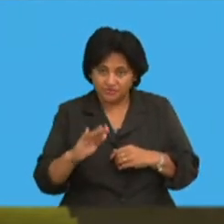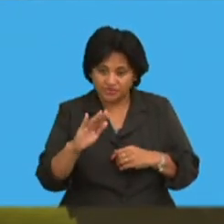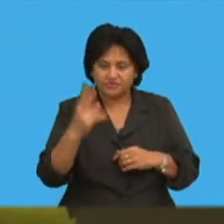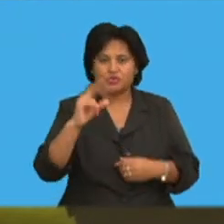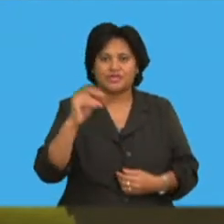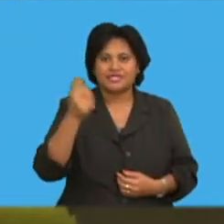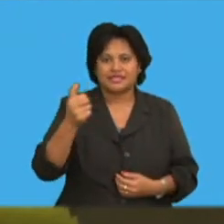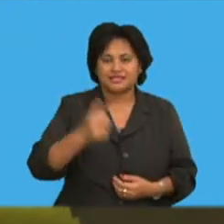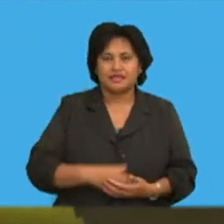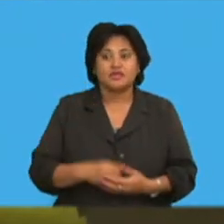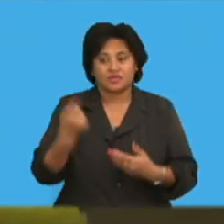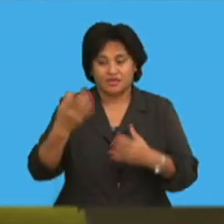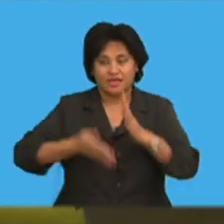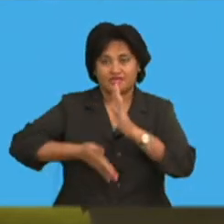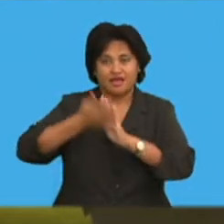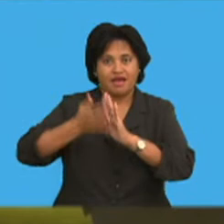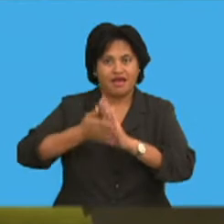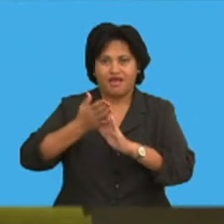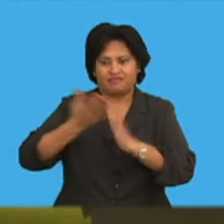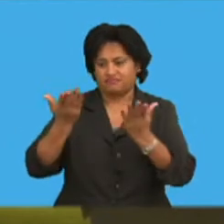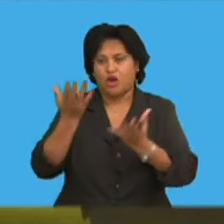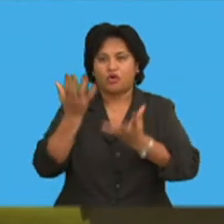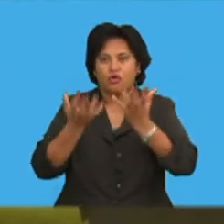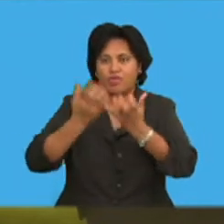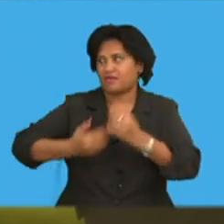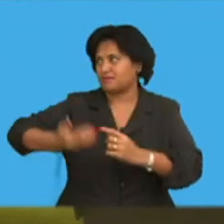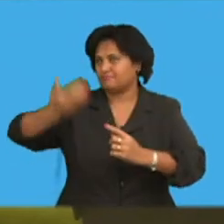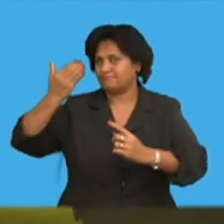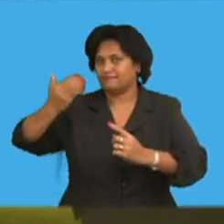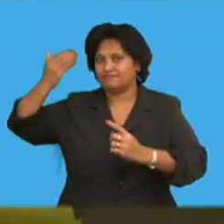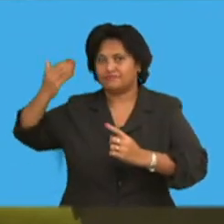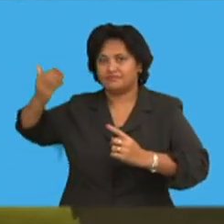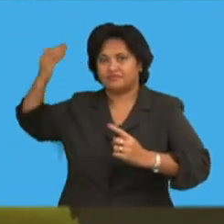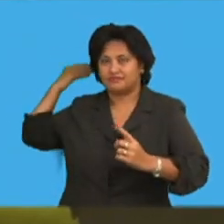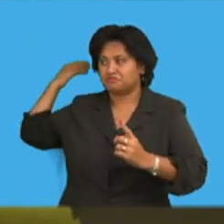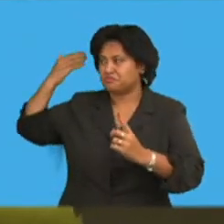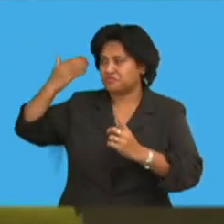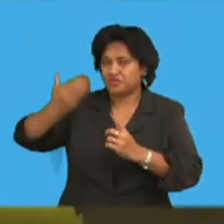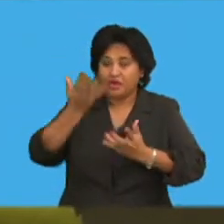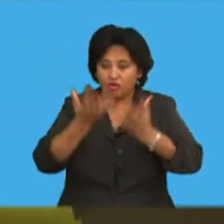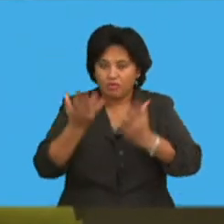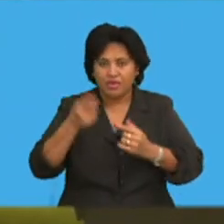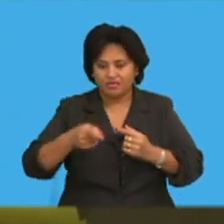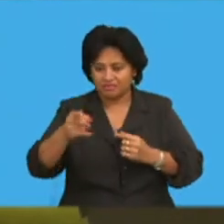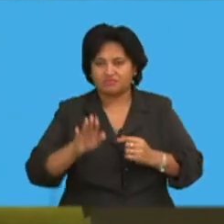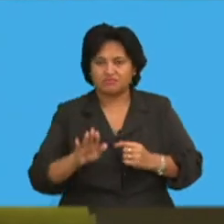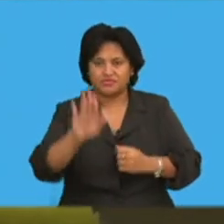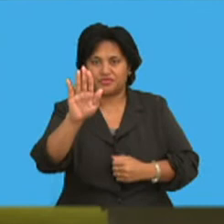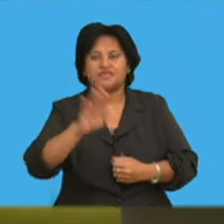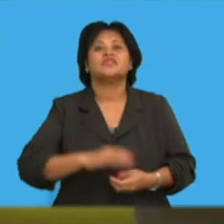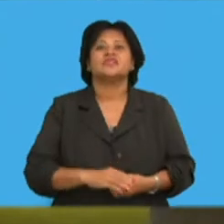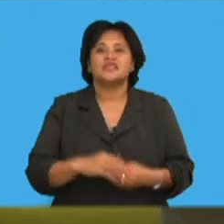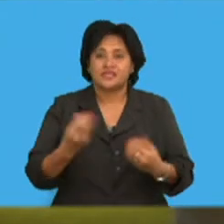Madam Speaker, recorded for decades. Now, the investment figures have also been very positive, with over 25% contribution